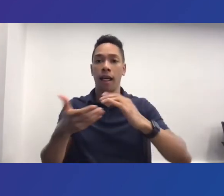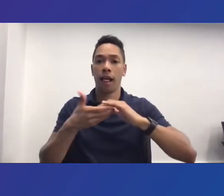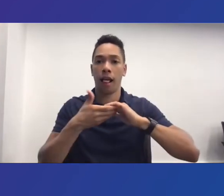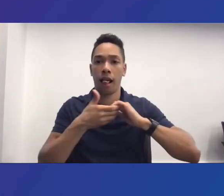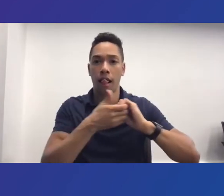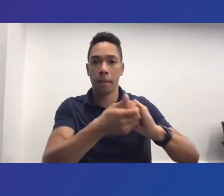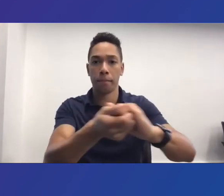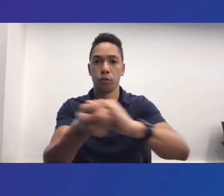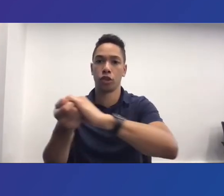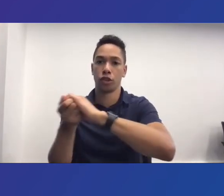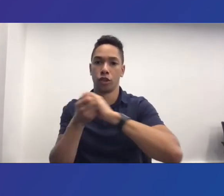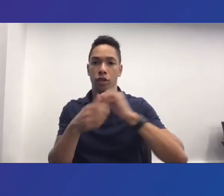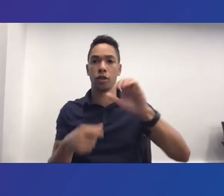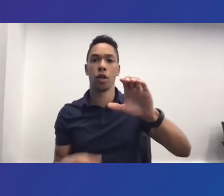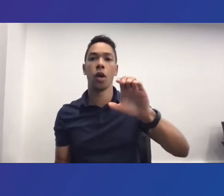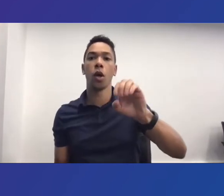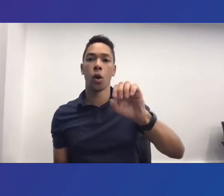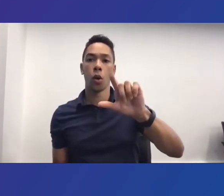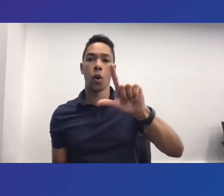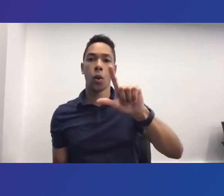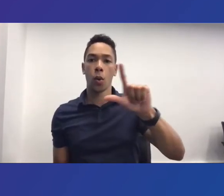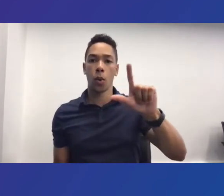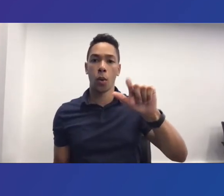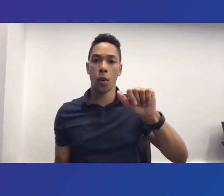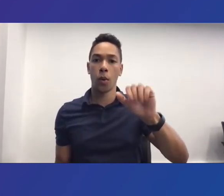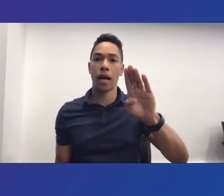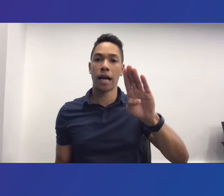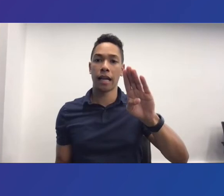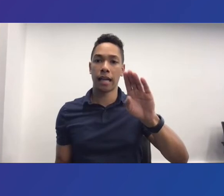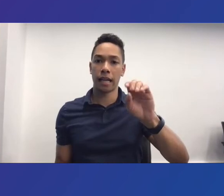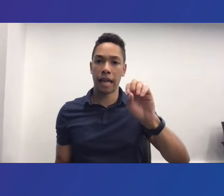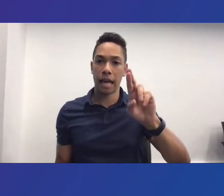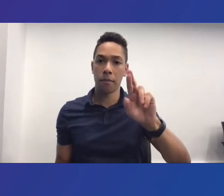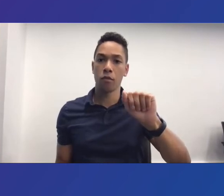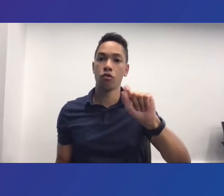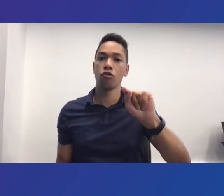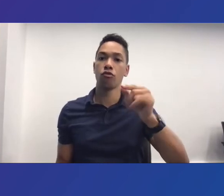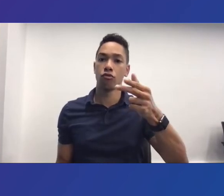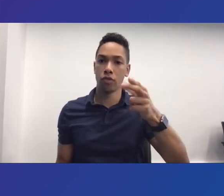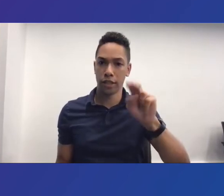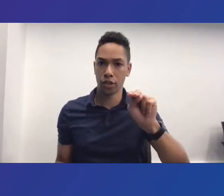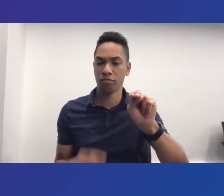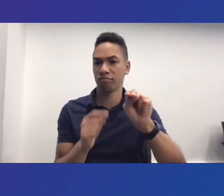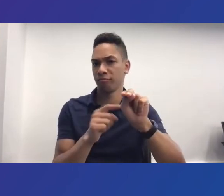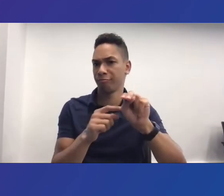this idea of community and collaboration to kind of like dismantle all these